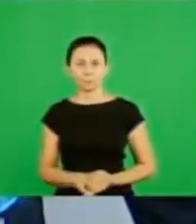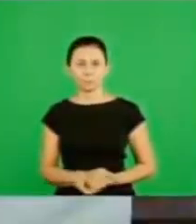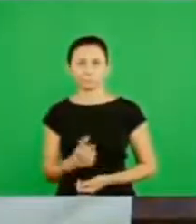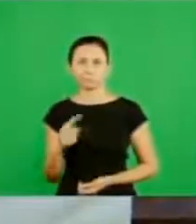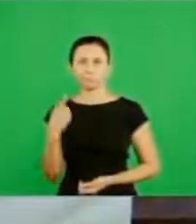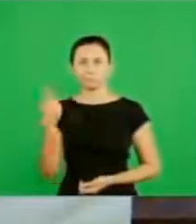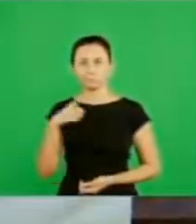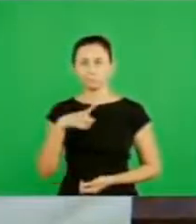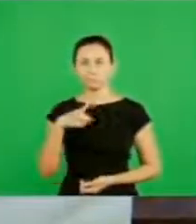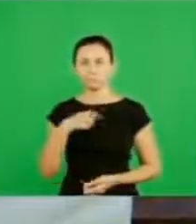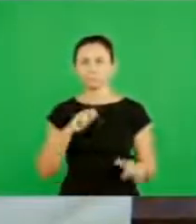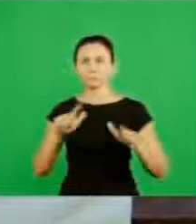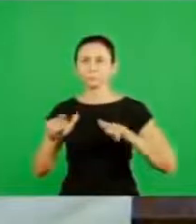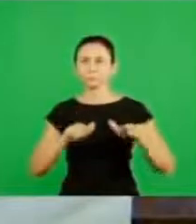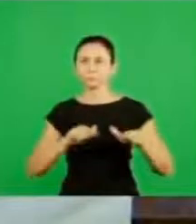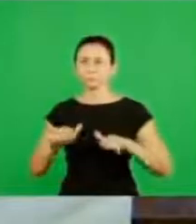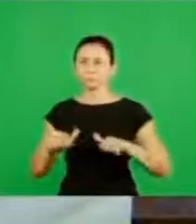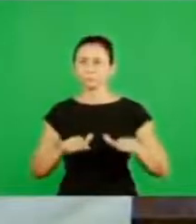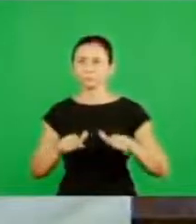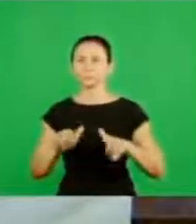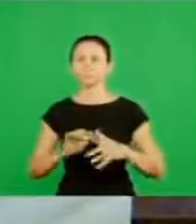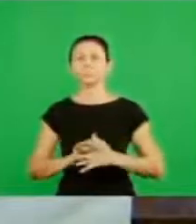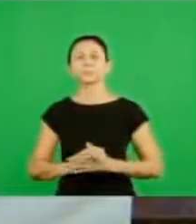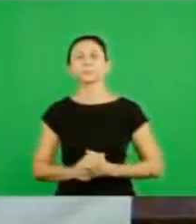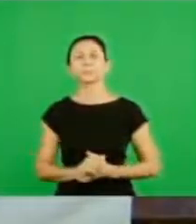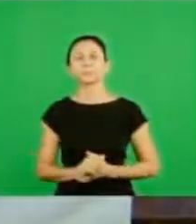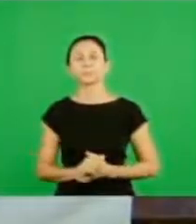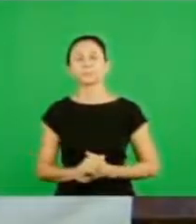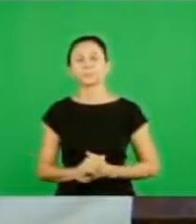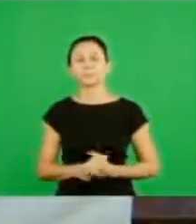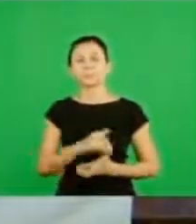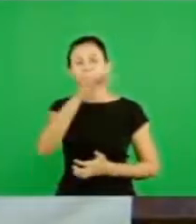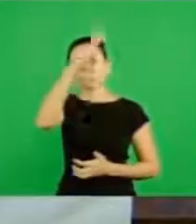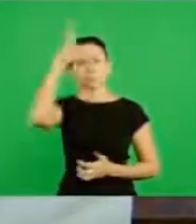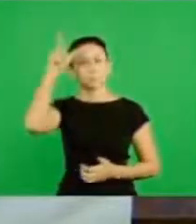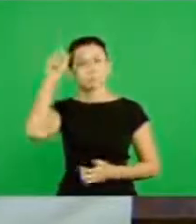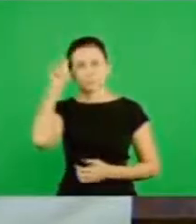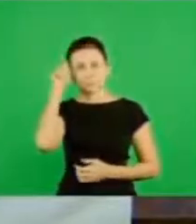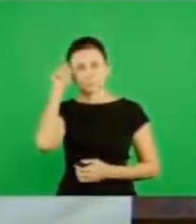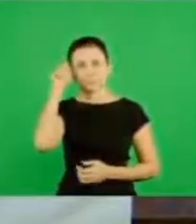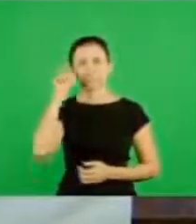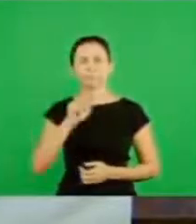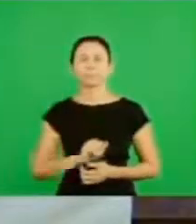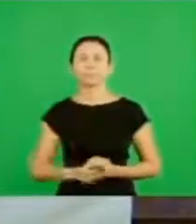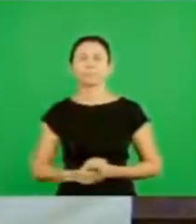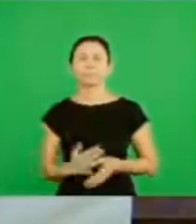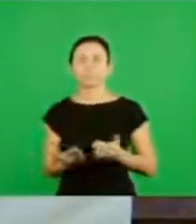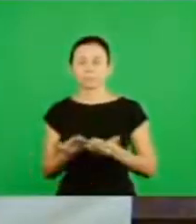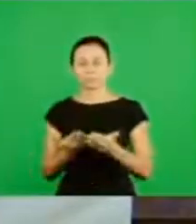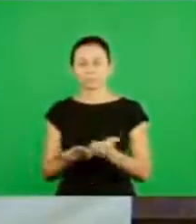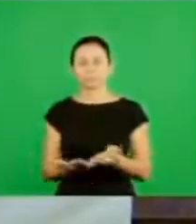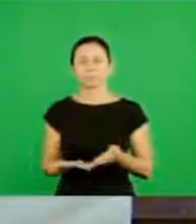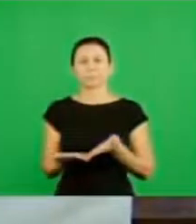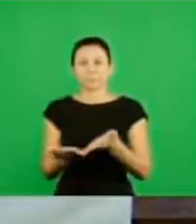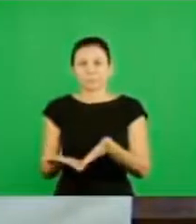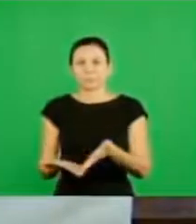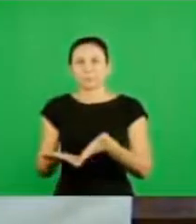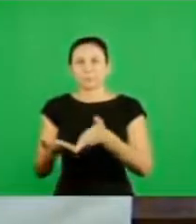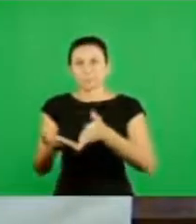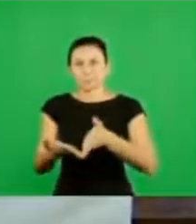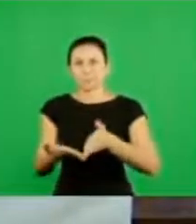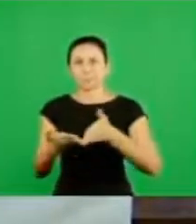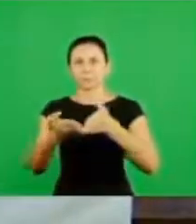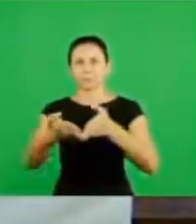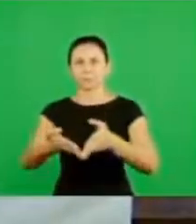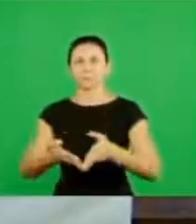will tell this a quick fact. We have a work that we've done in a missionary work we've done in